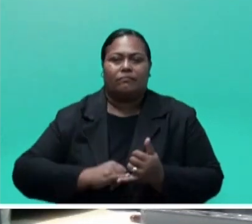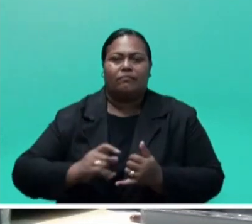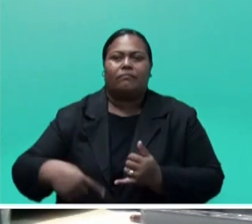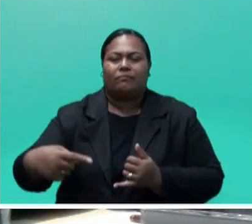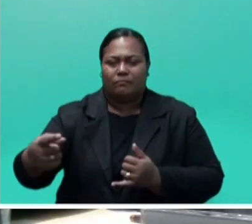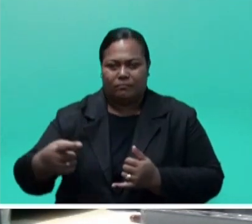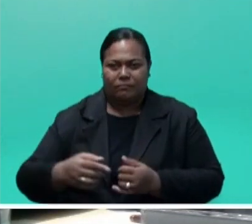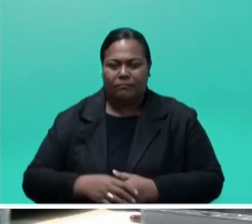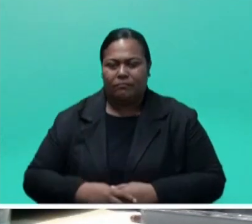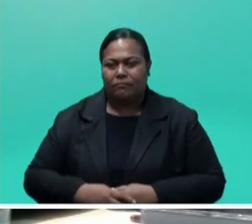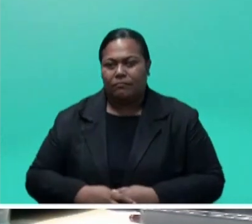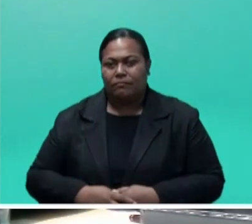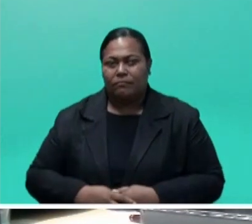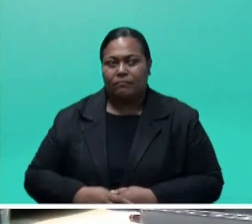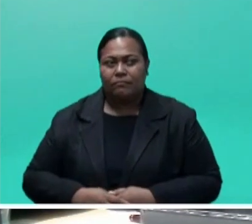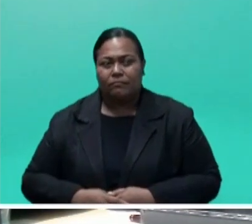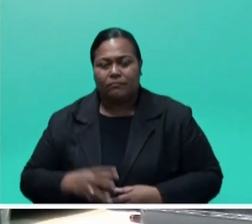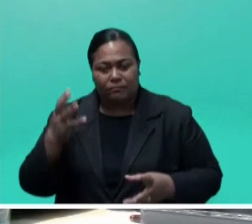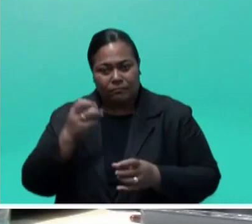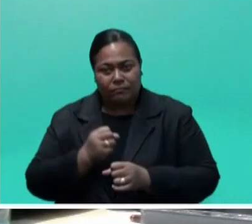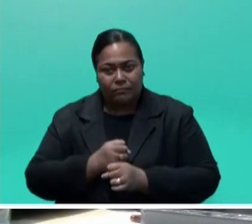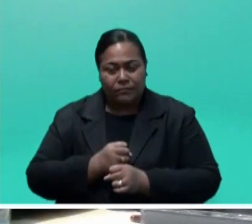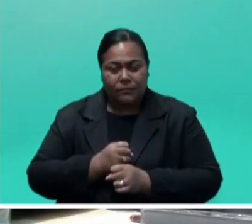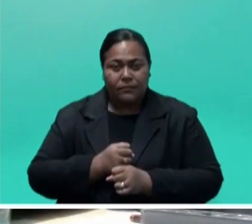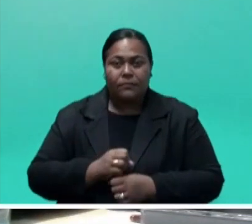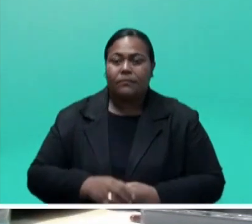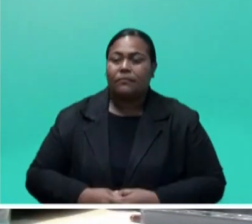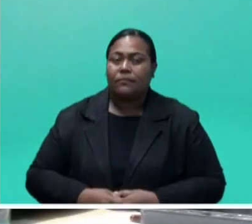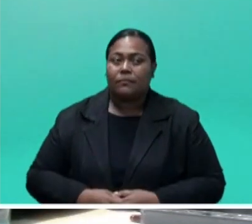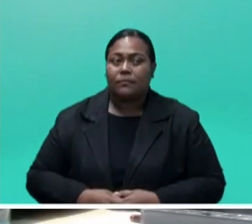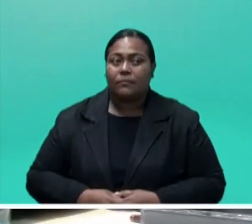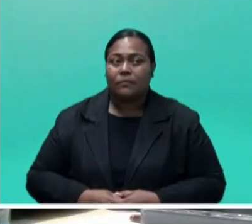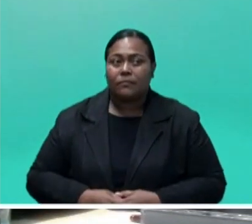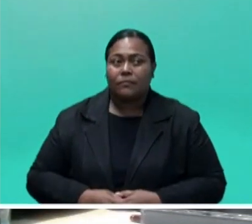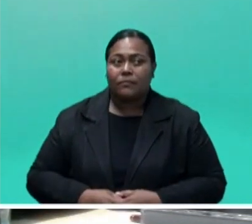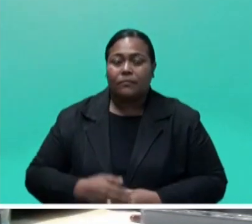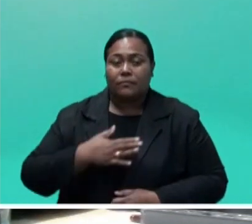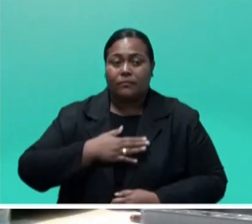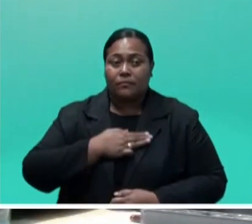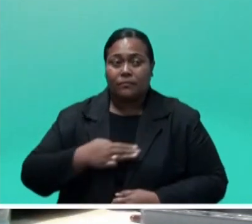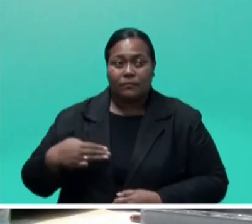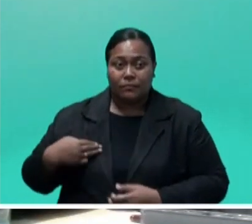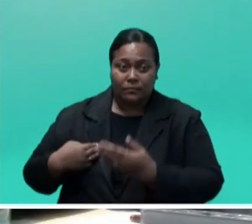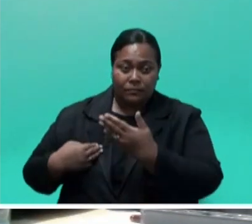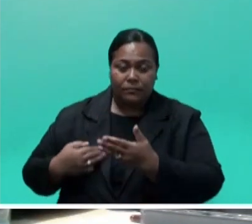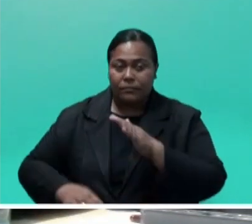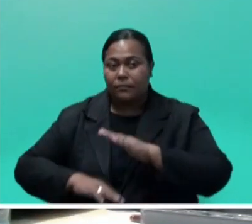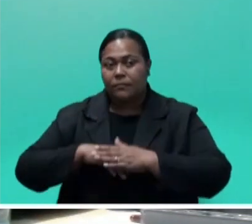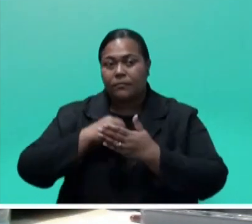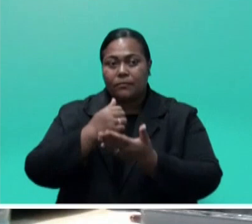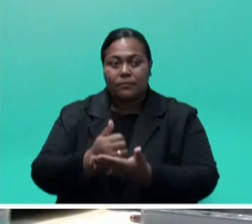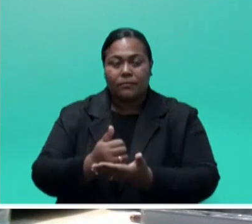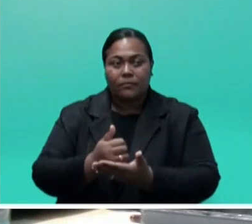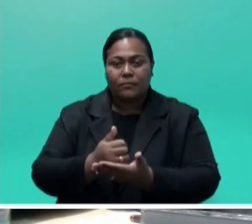industry. To conclude, Mr. Speaker, this government and my ministry is in full support of assisting